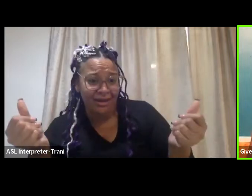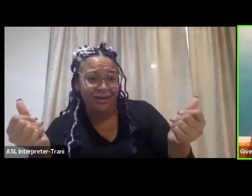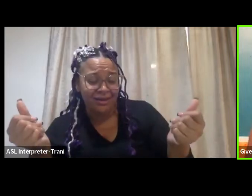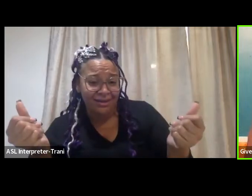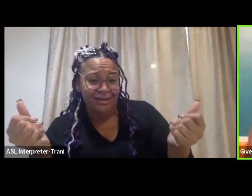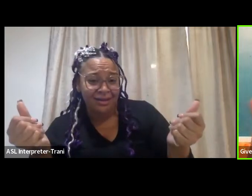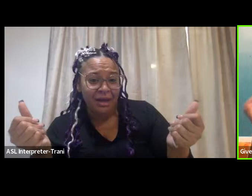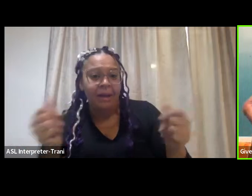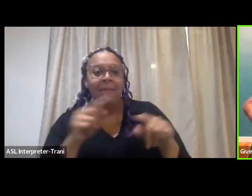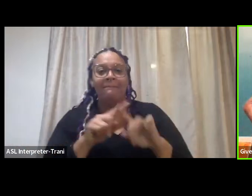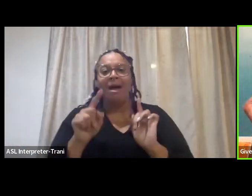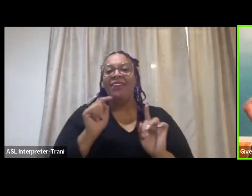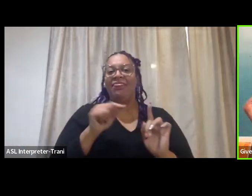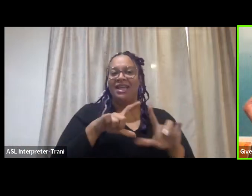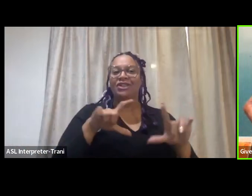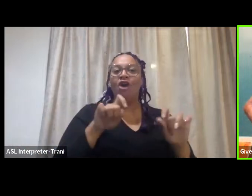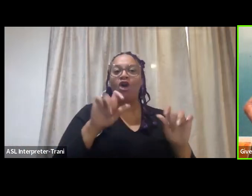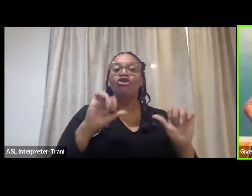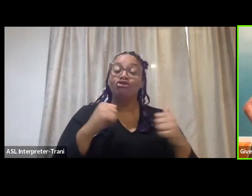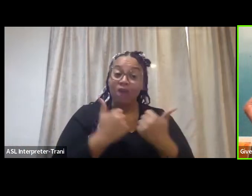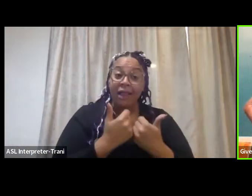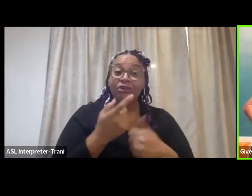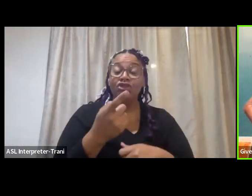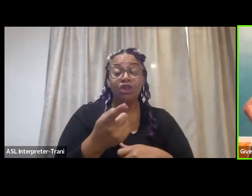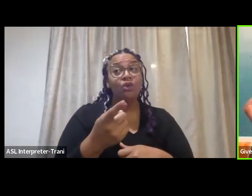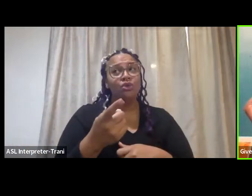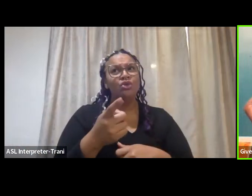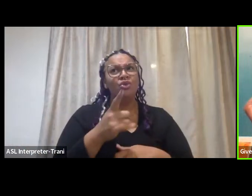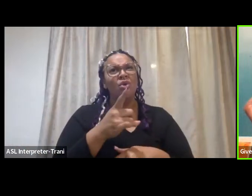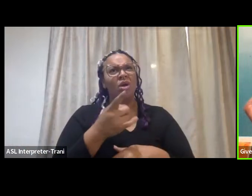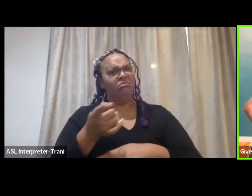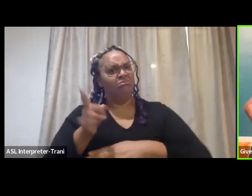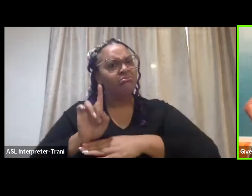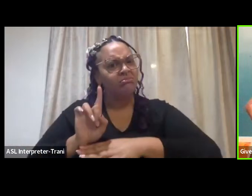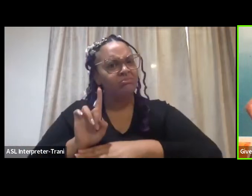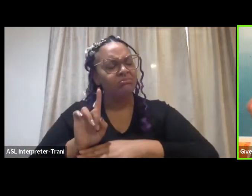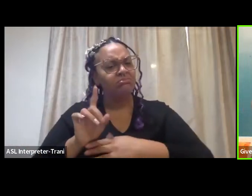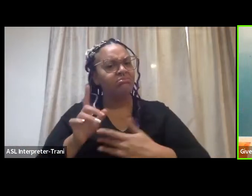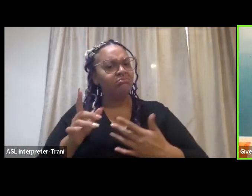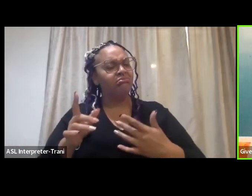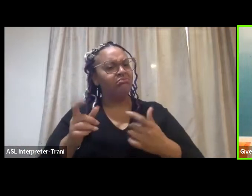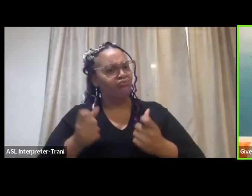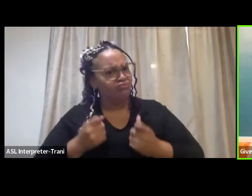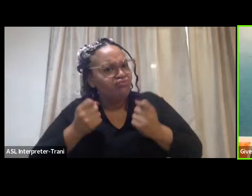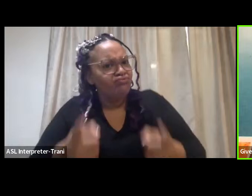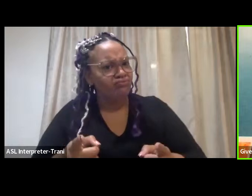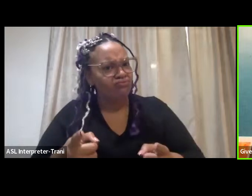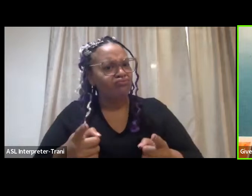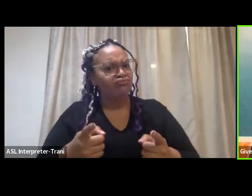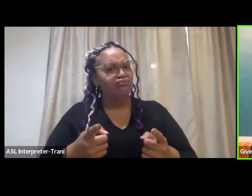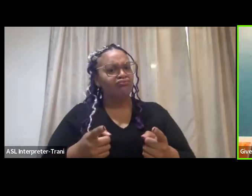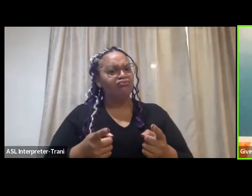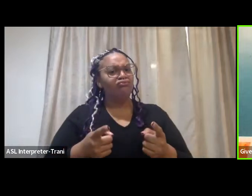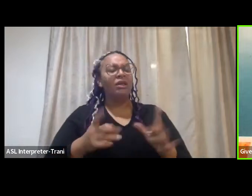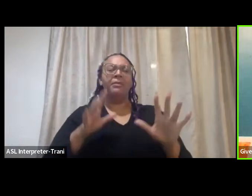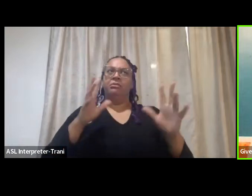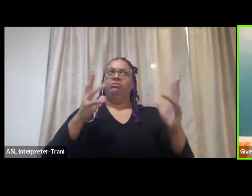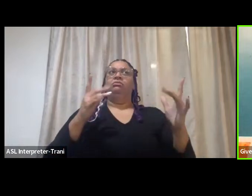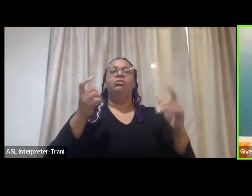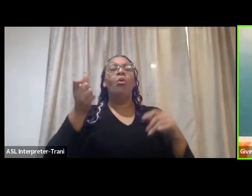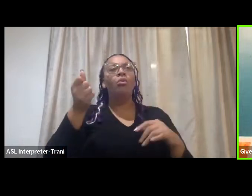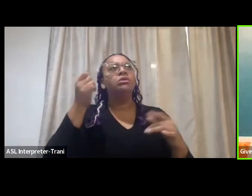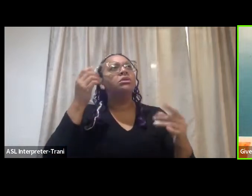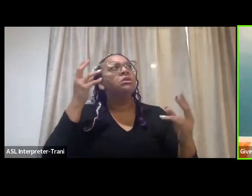But these cards are challenging you to step up. Uh, in regards to, hold on, there's like a sentence coming through.